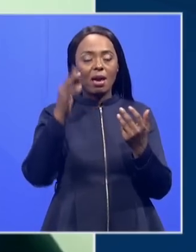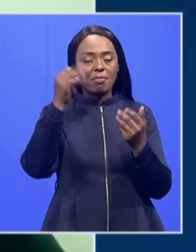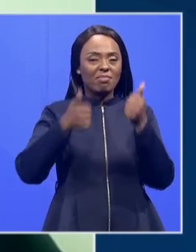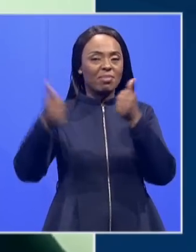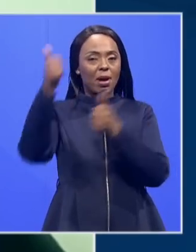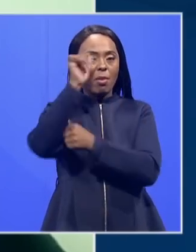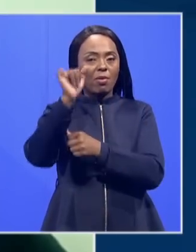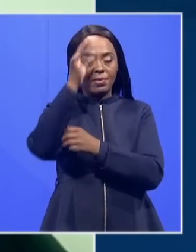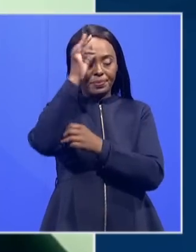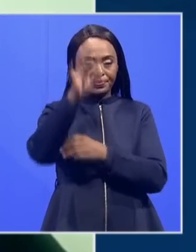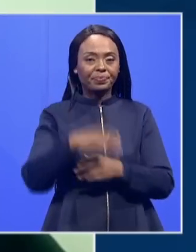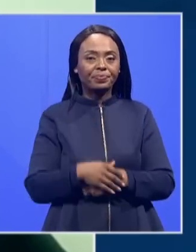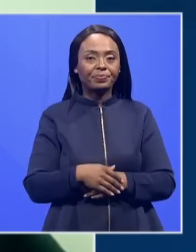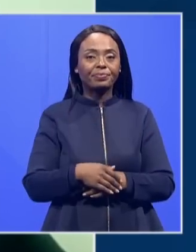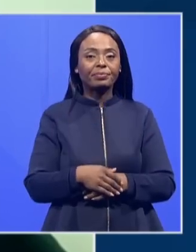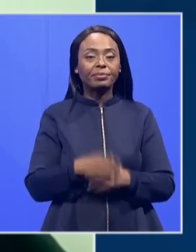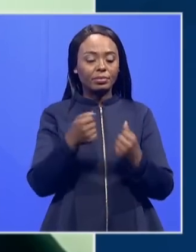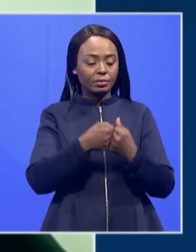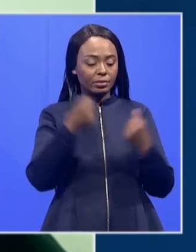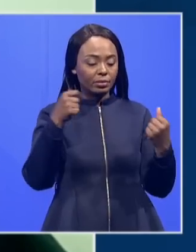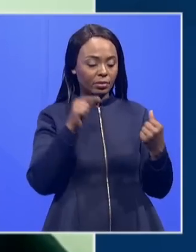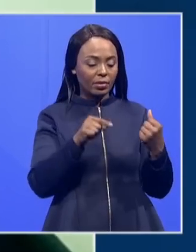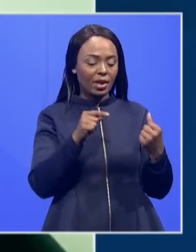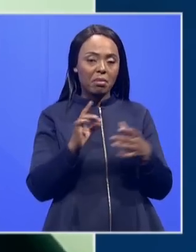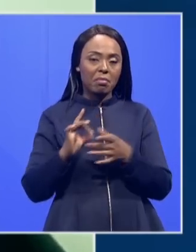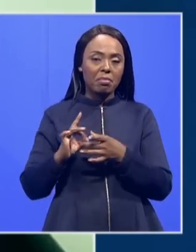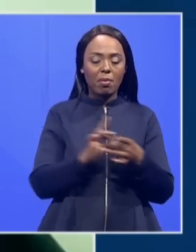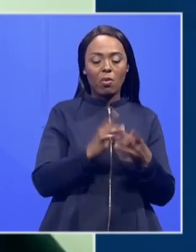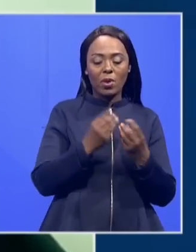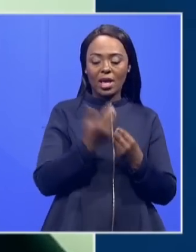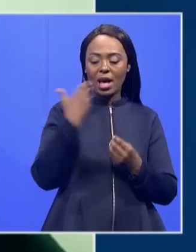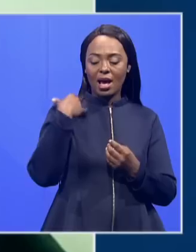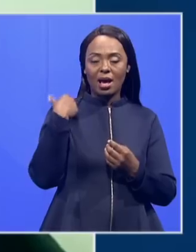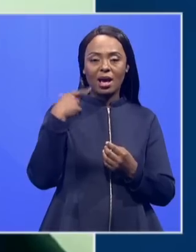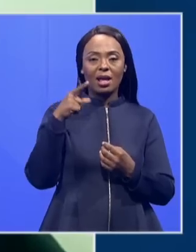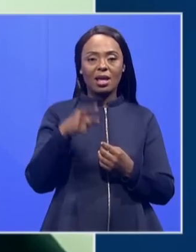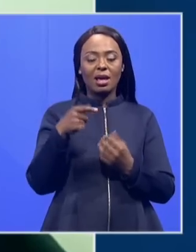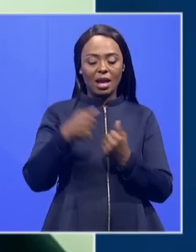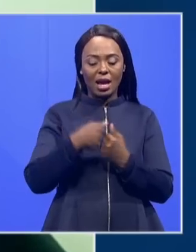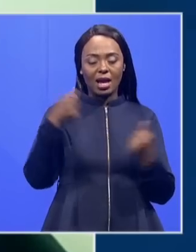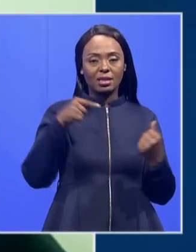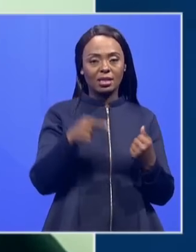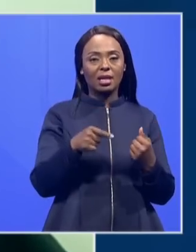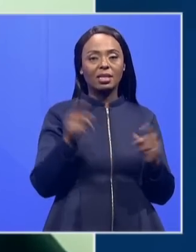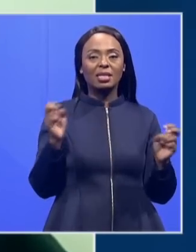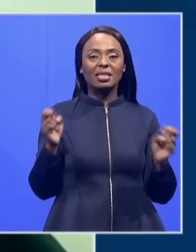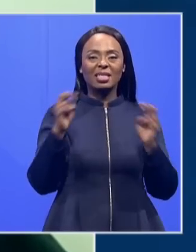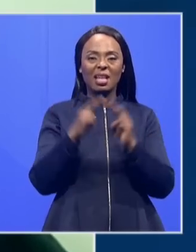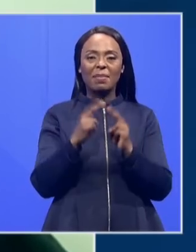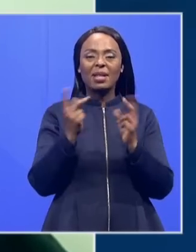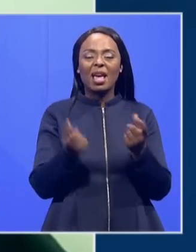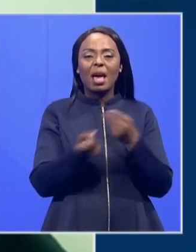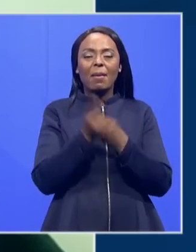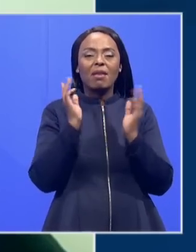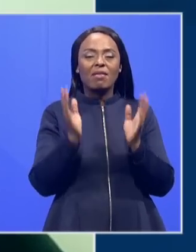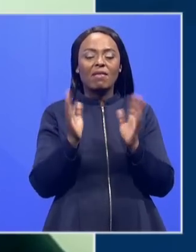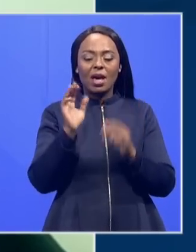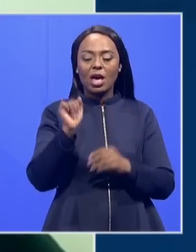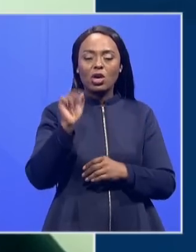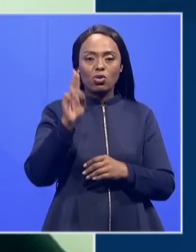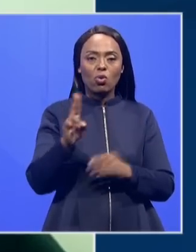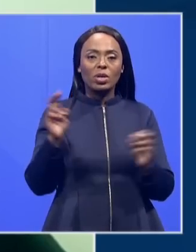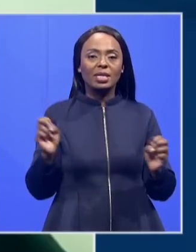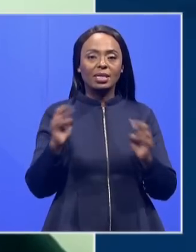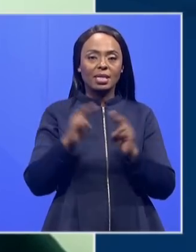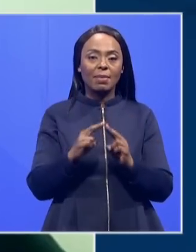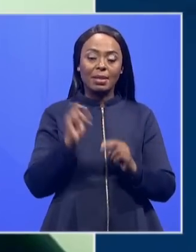gazette itself is in line with previous gazettes the government has issued, including in previous summits that we've hosted on the African Union Summit,